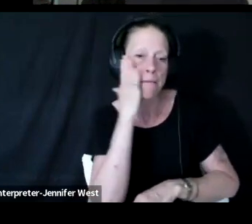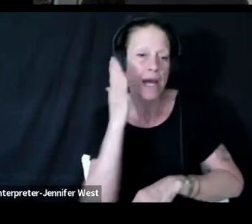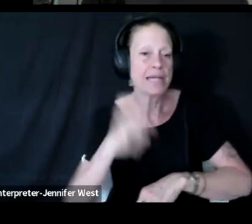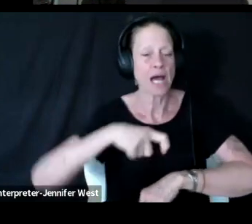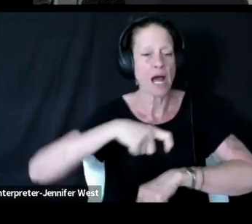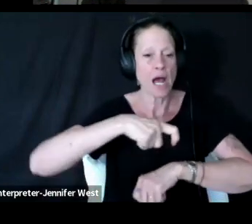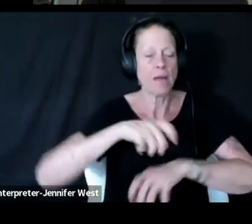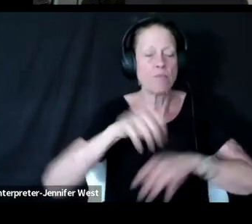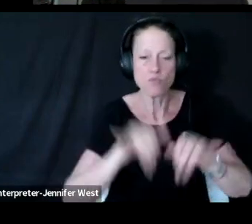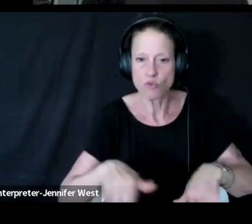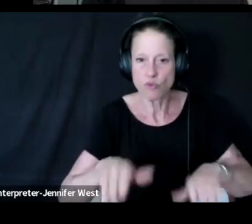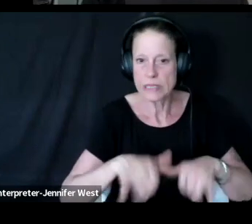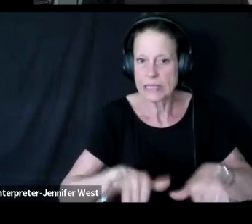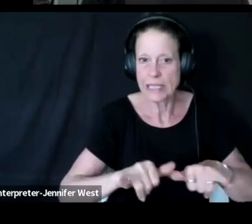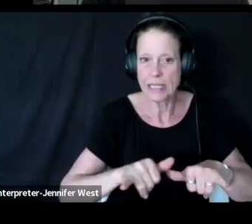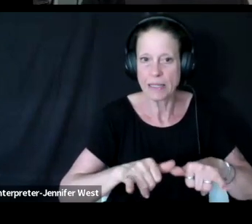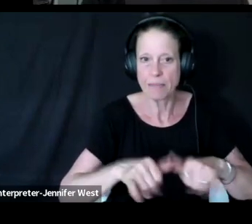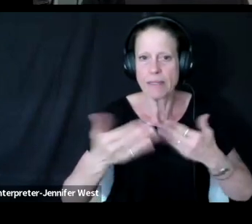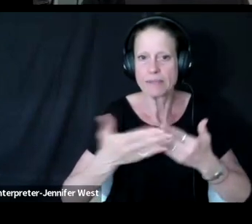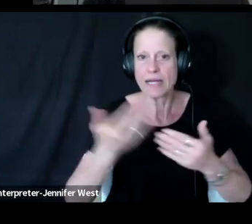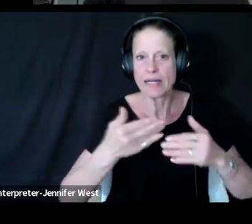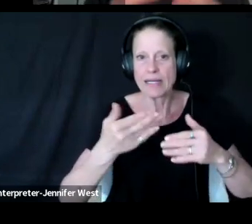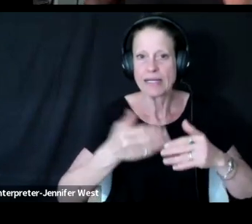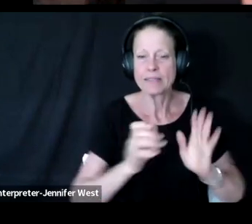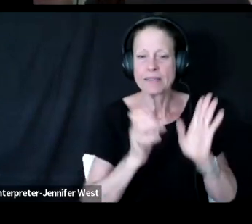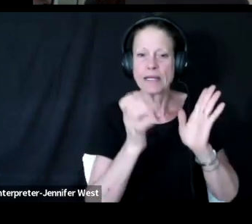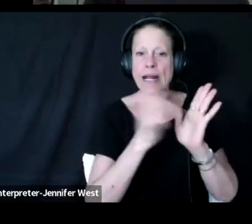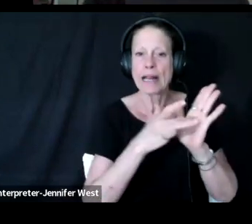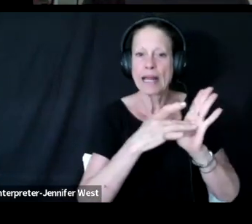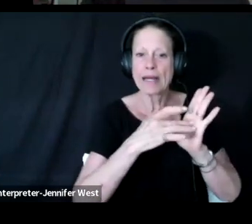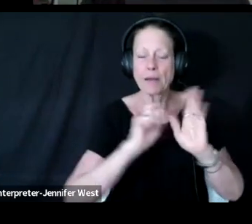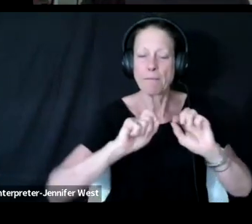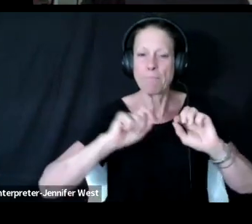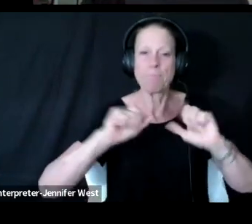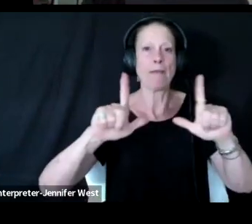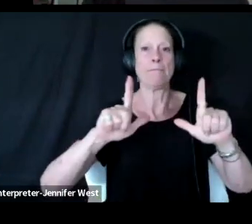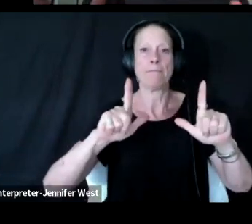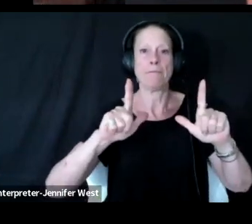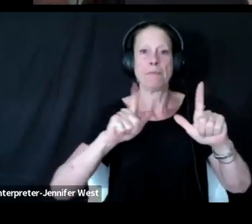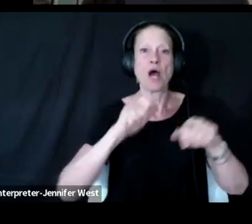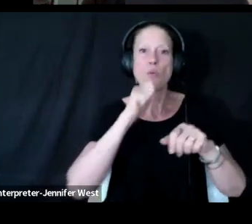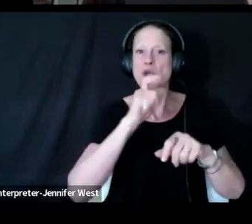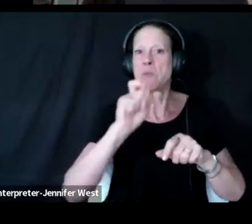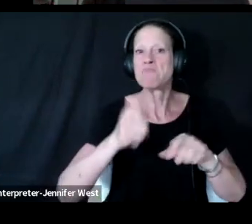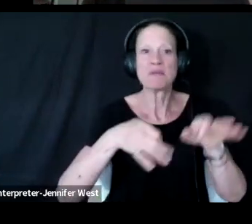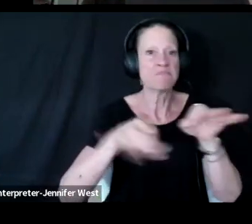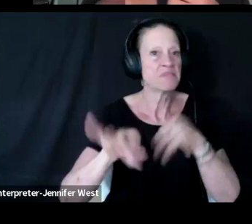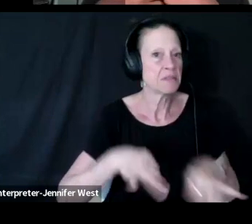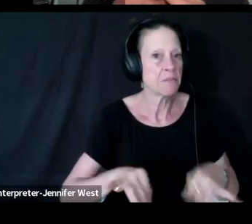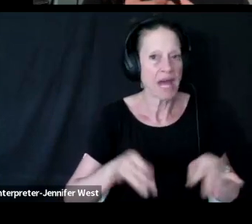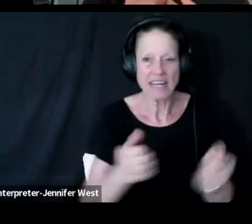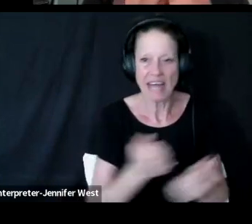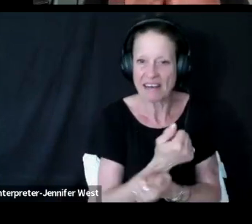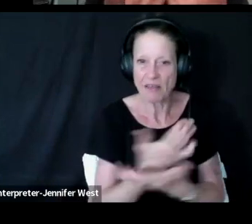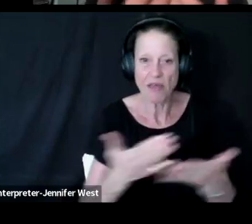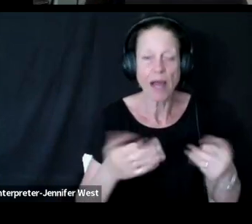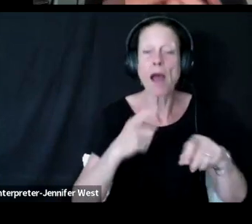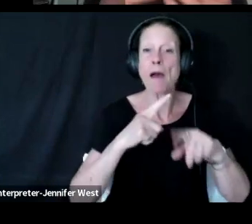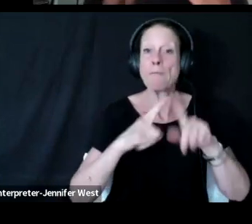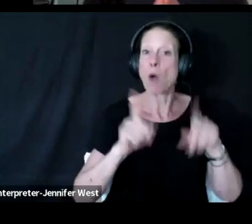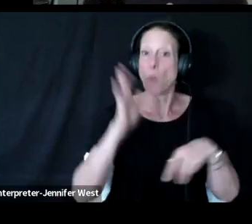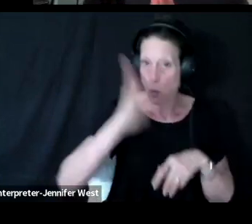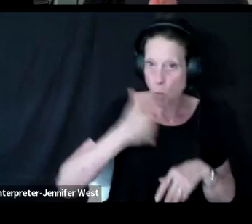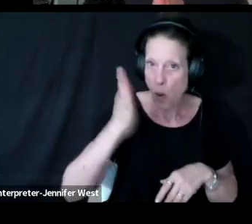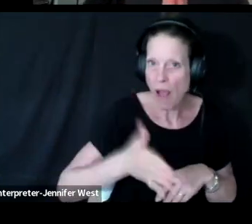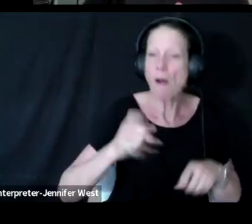could easily pull up. And again, we can almost not explain anything to them. Of course, we will, but